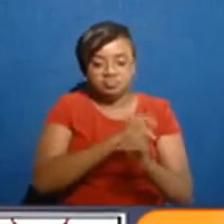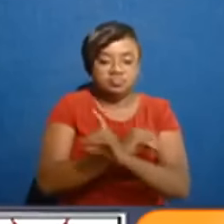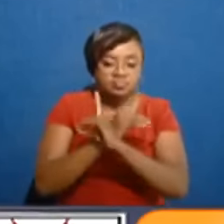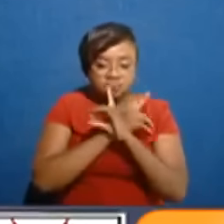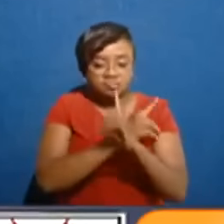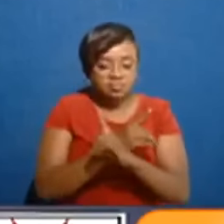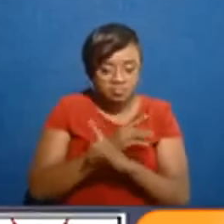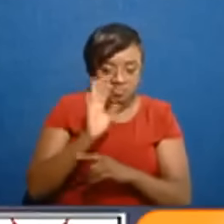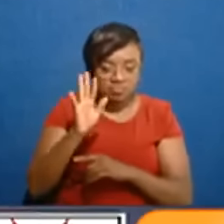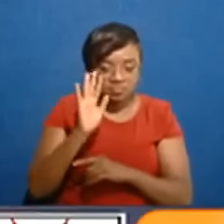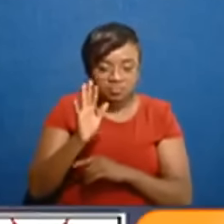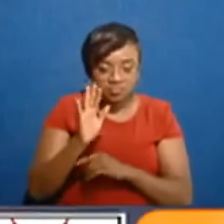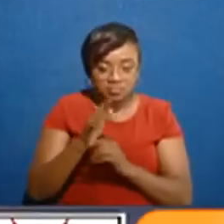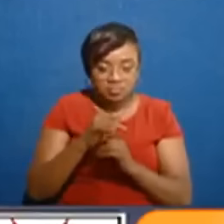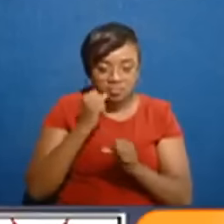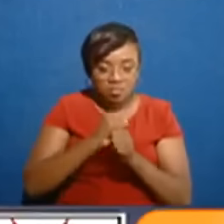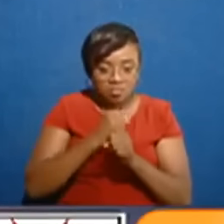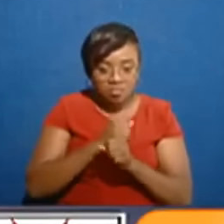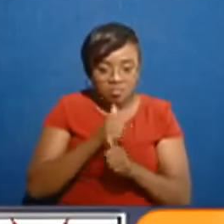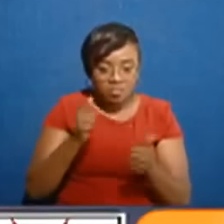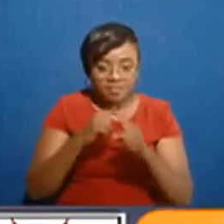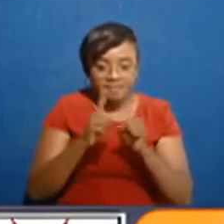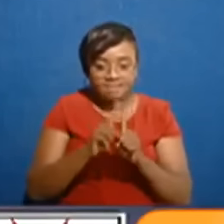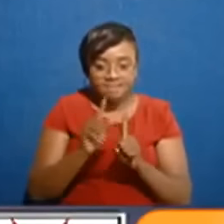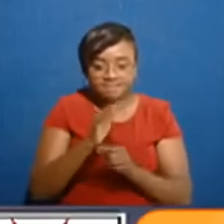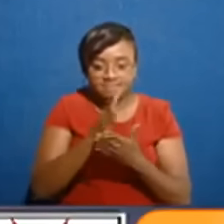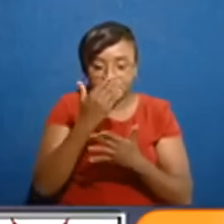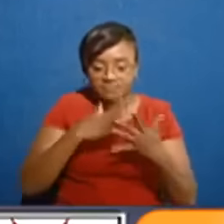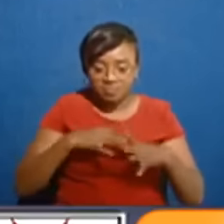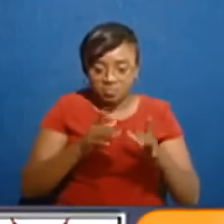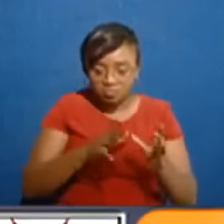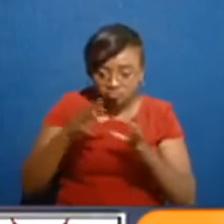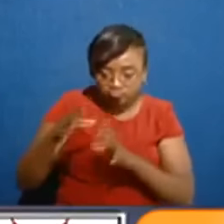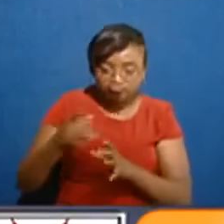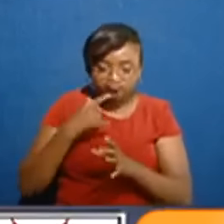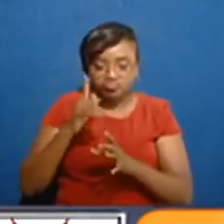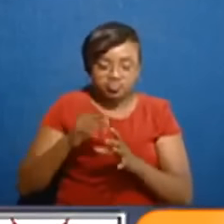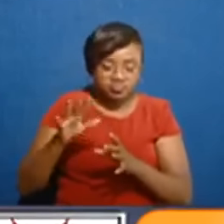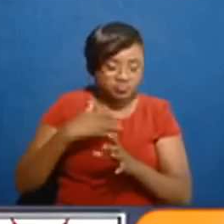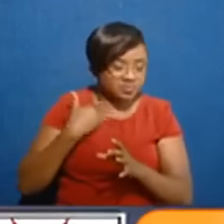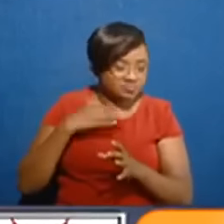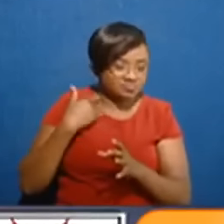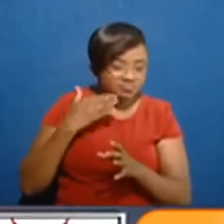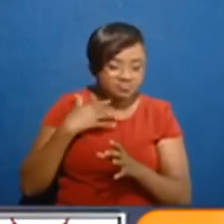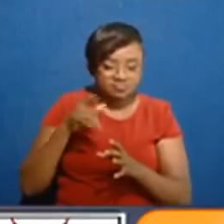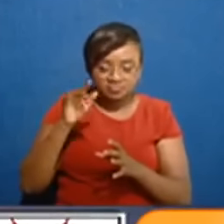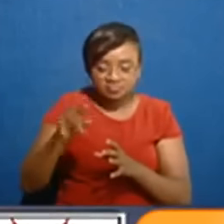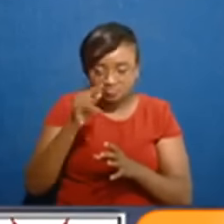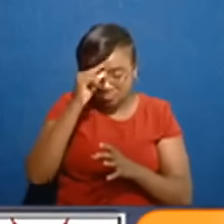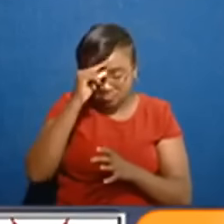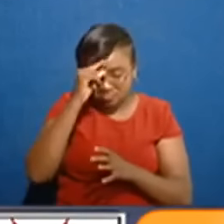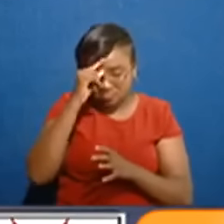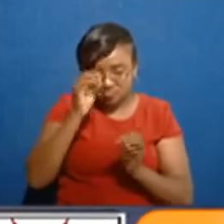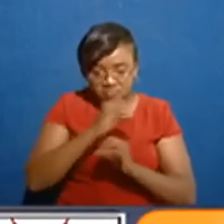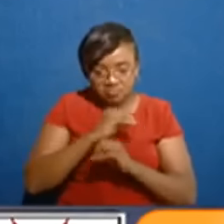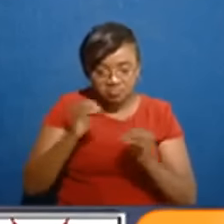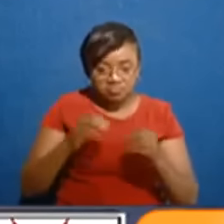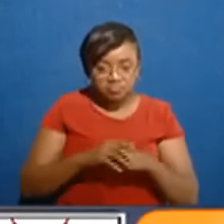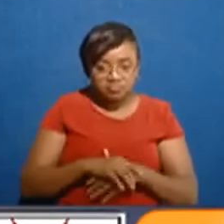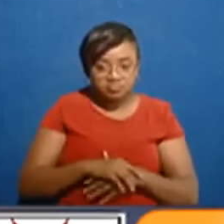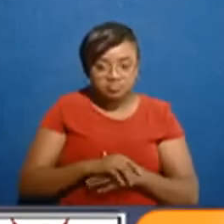of the electorate escalated their expression of displeasure with his government. Let's take a look at this report put together by Sefin Achieng